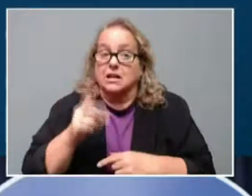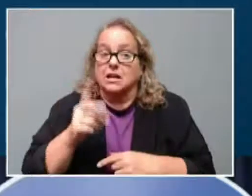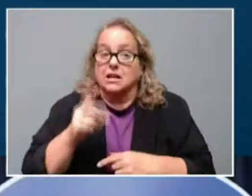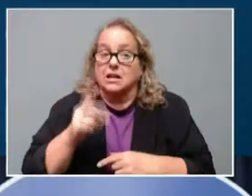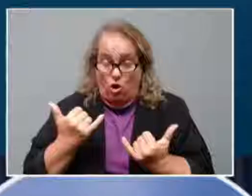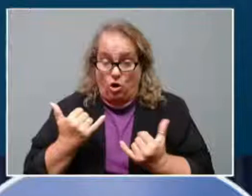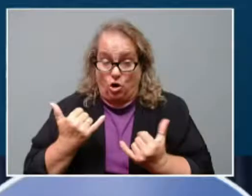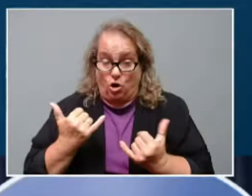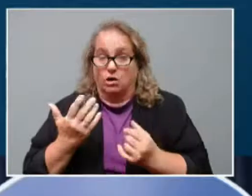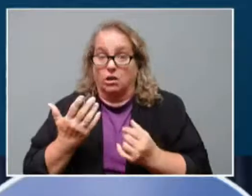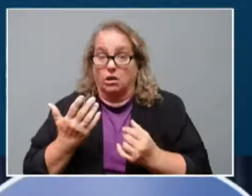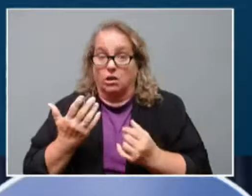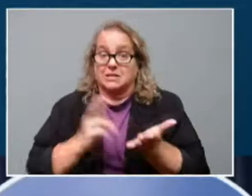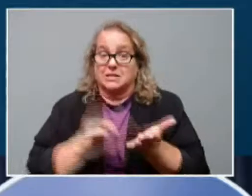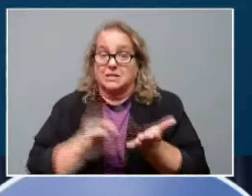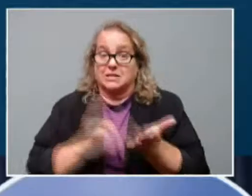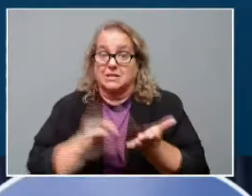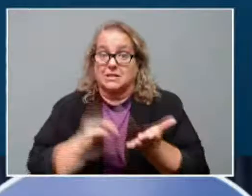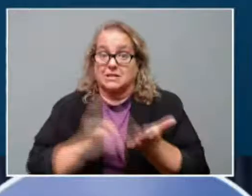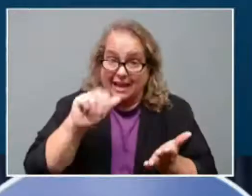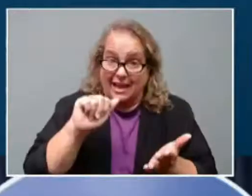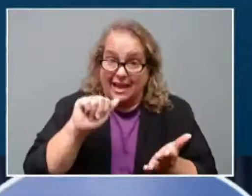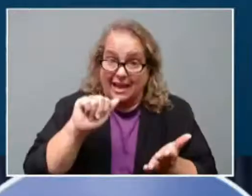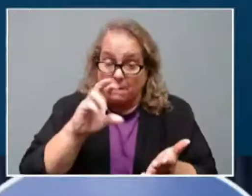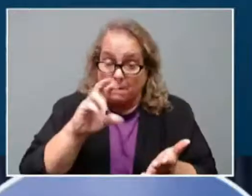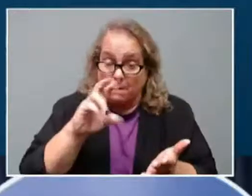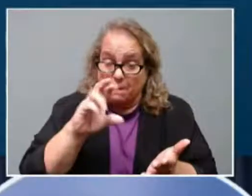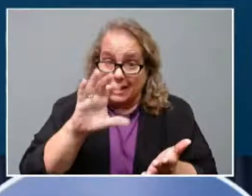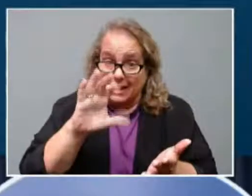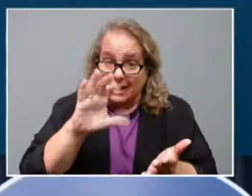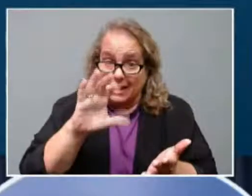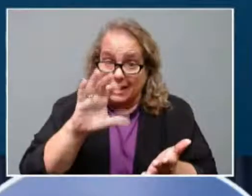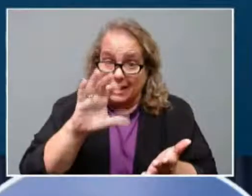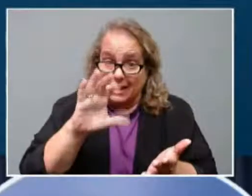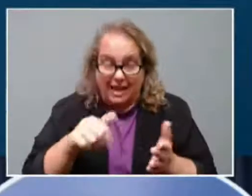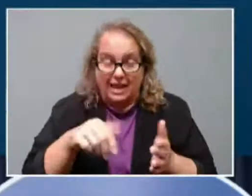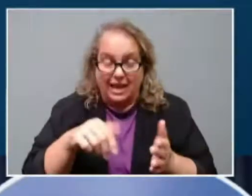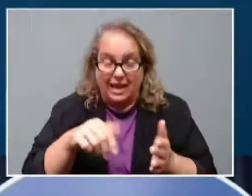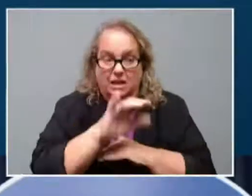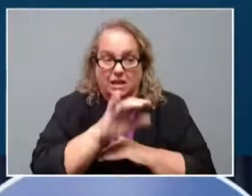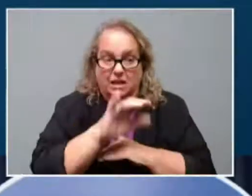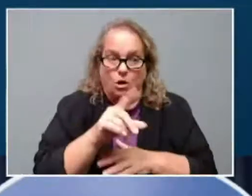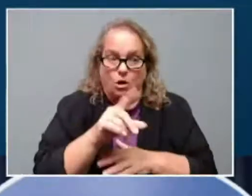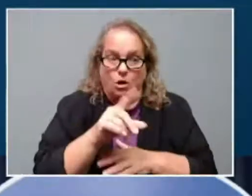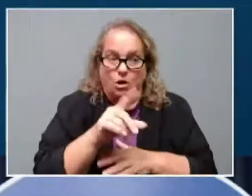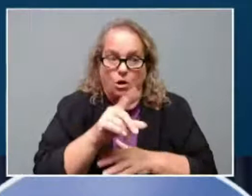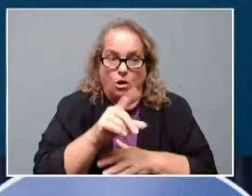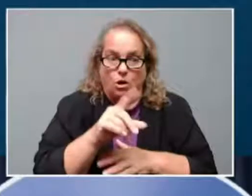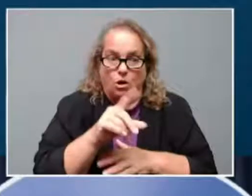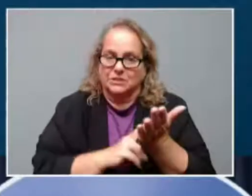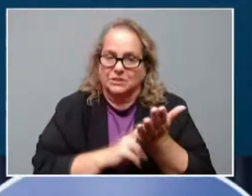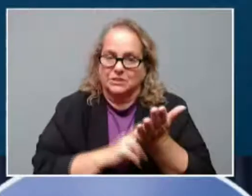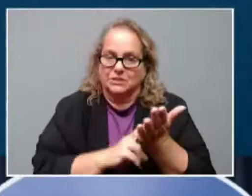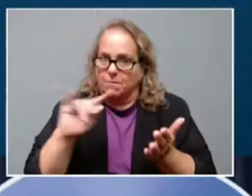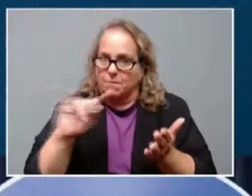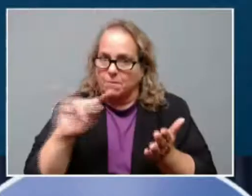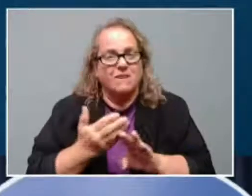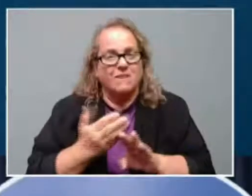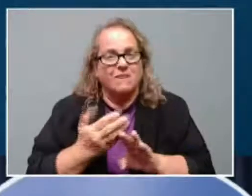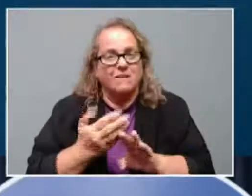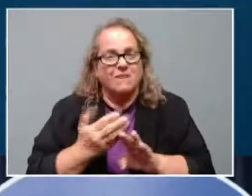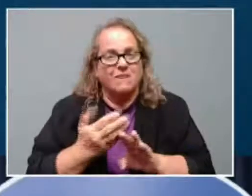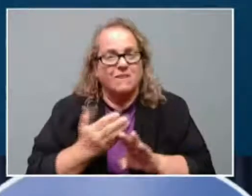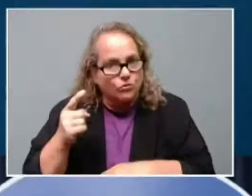managed care organization in this portal as well, but they got to do it before December 1st. Kentuckians who are eligible for